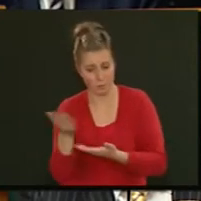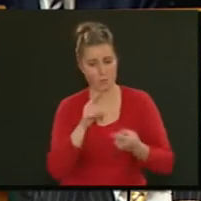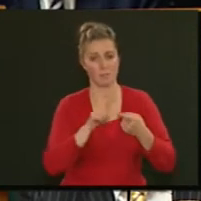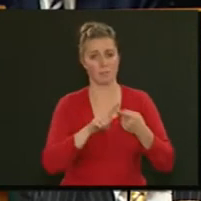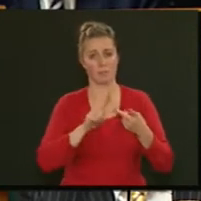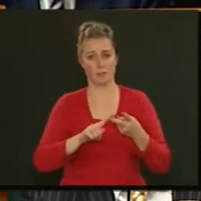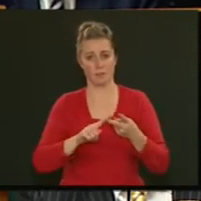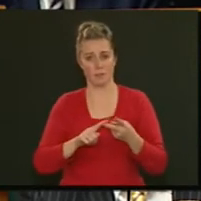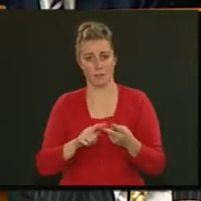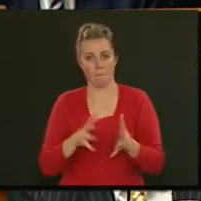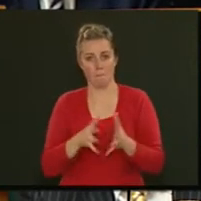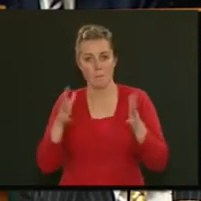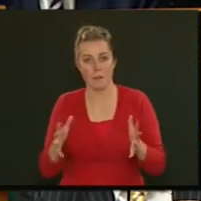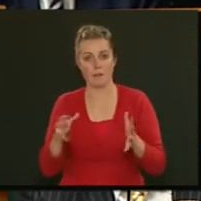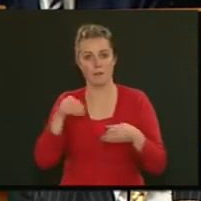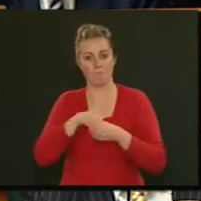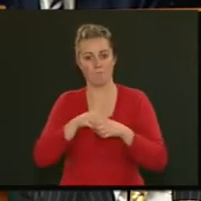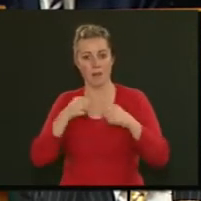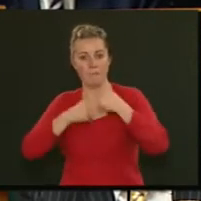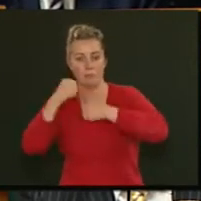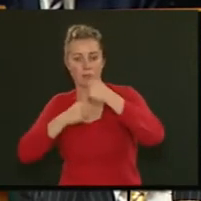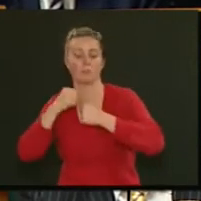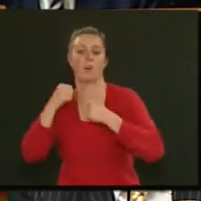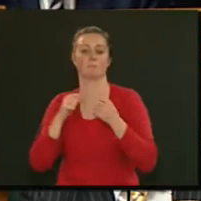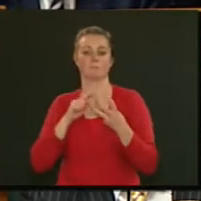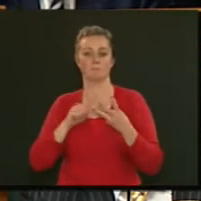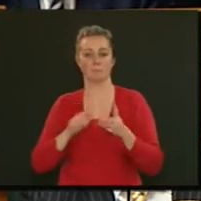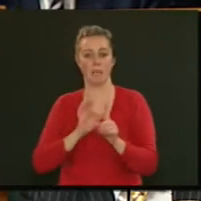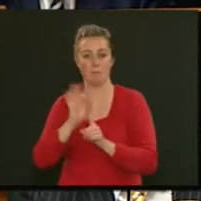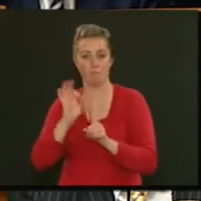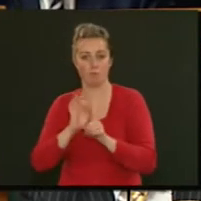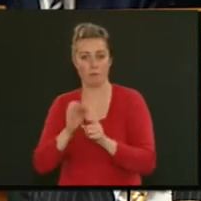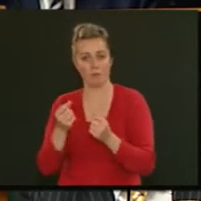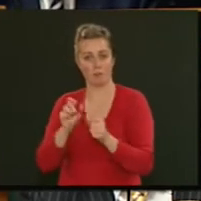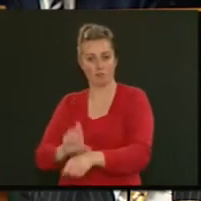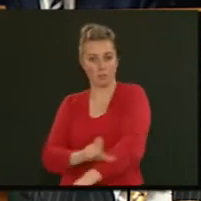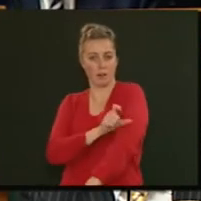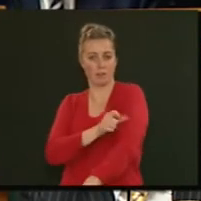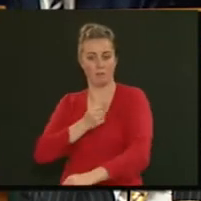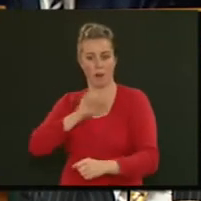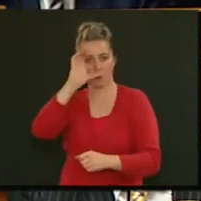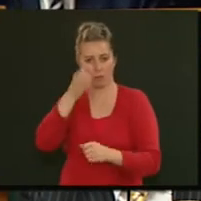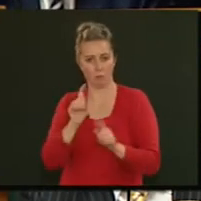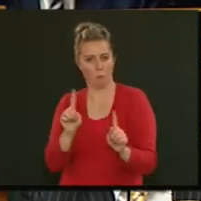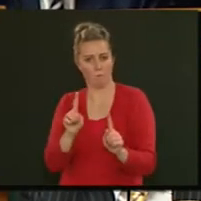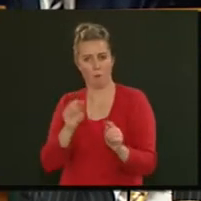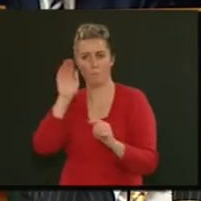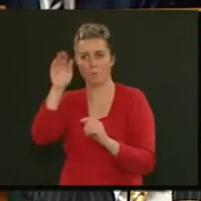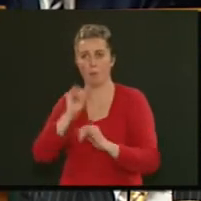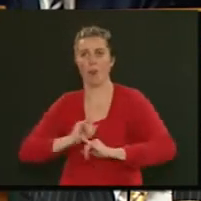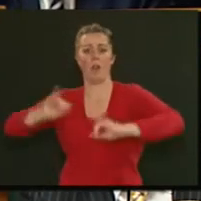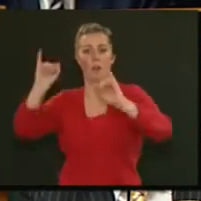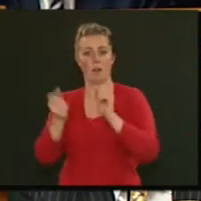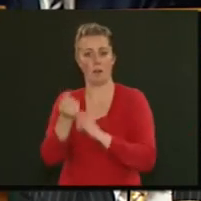makes a record investment in new infrastructure. It improves the resilience of our country to future shocks, and